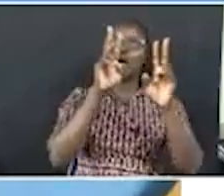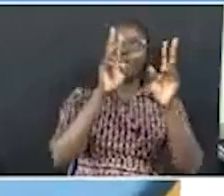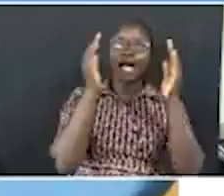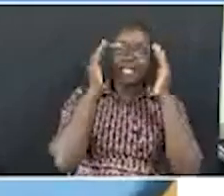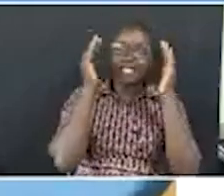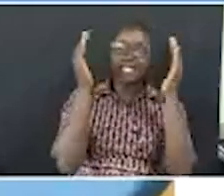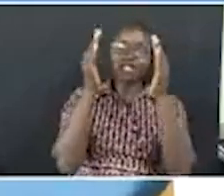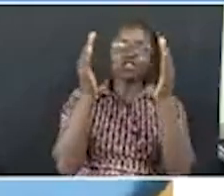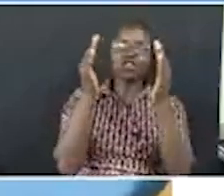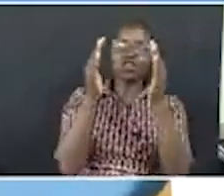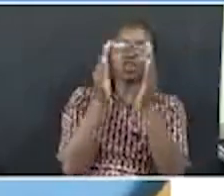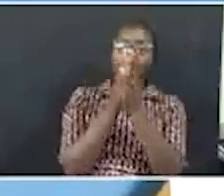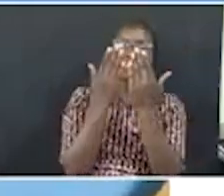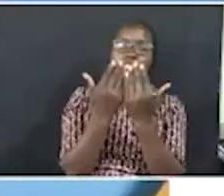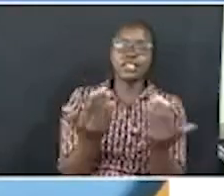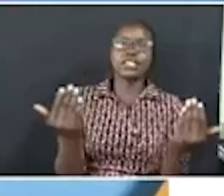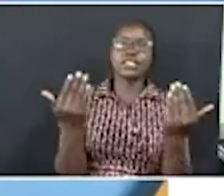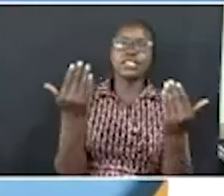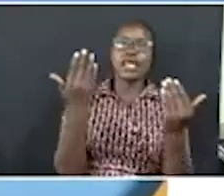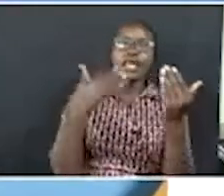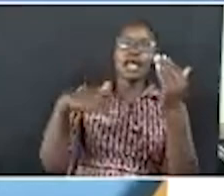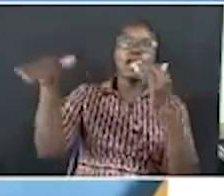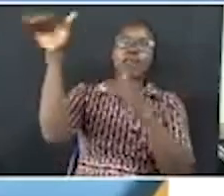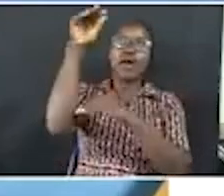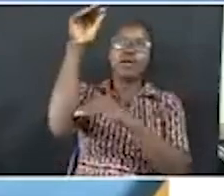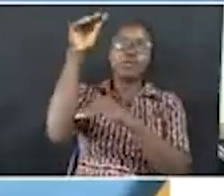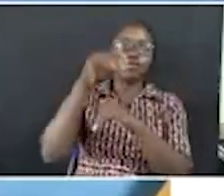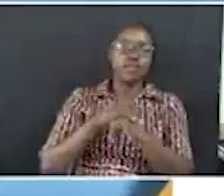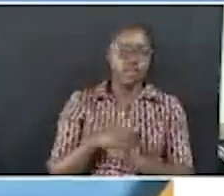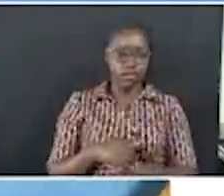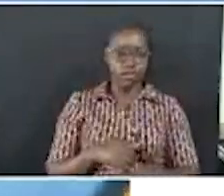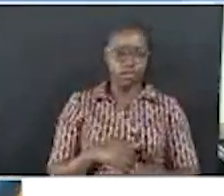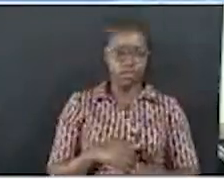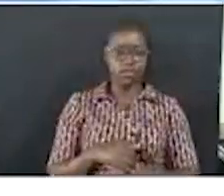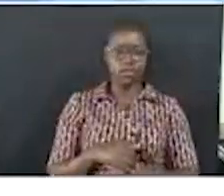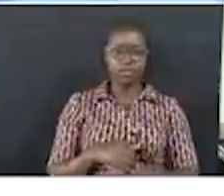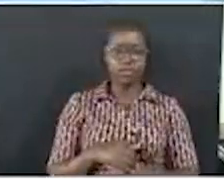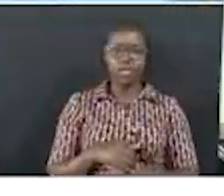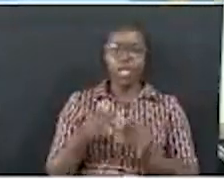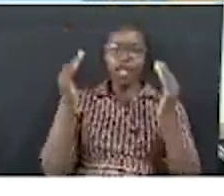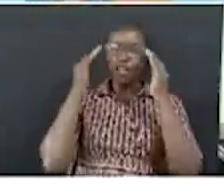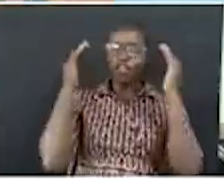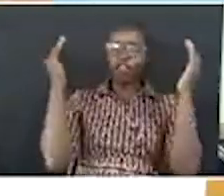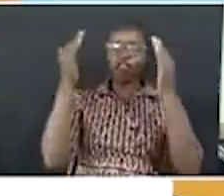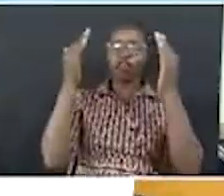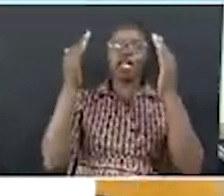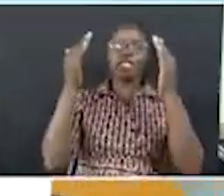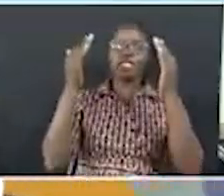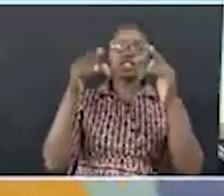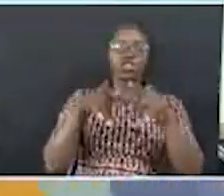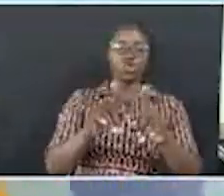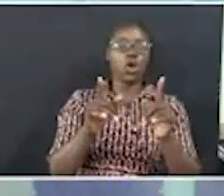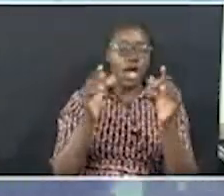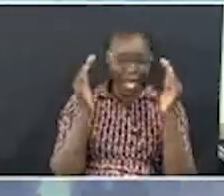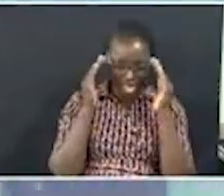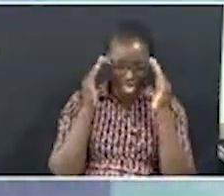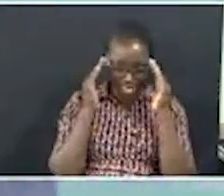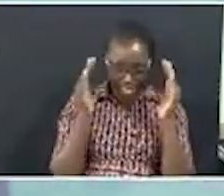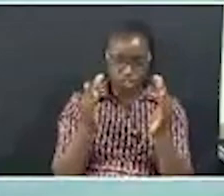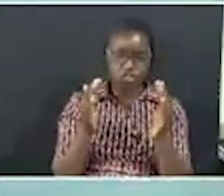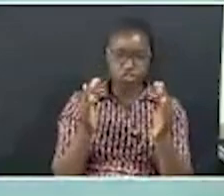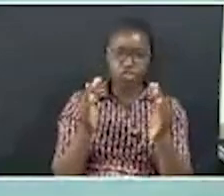attention on things above. Focus your attention on